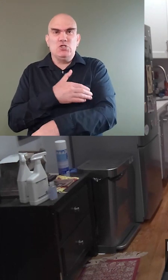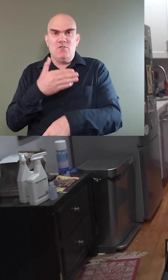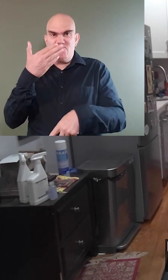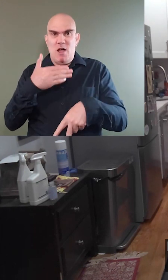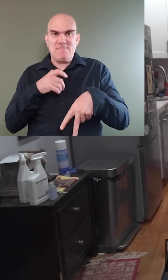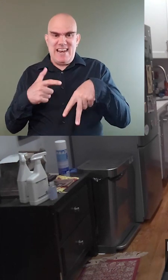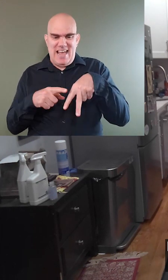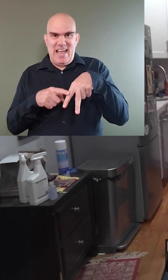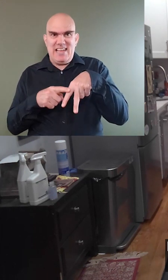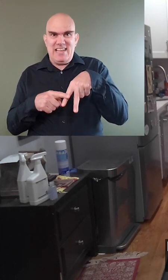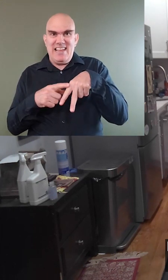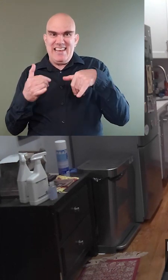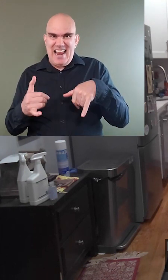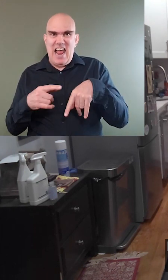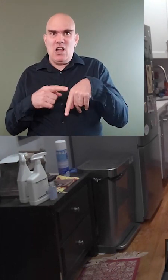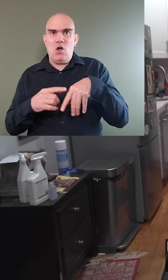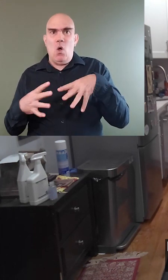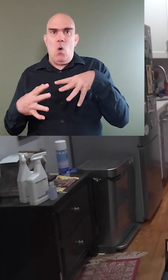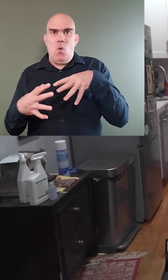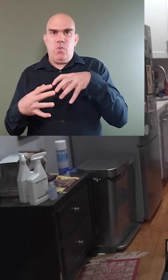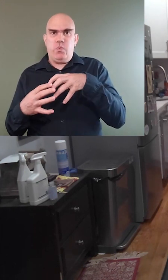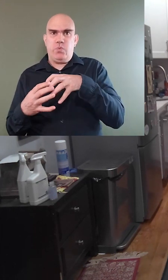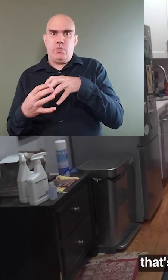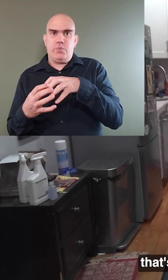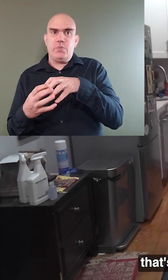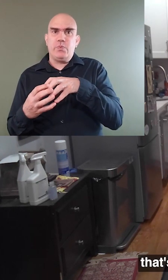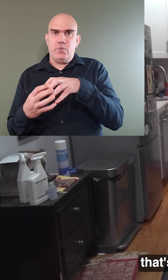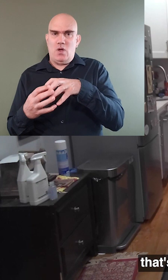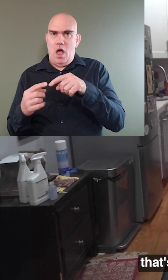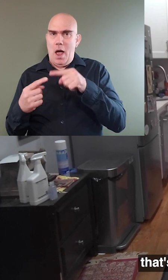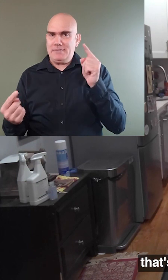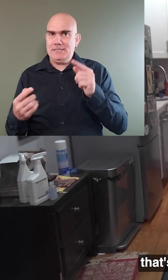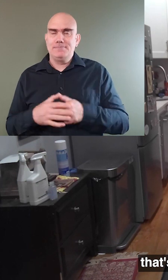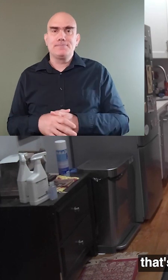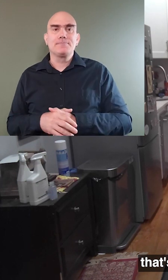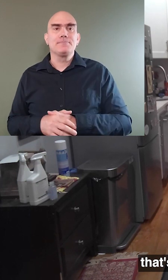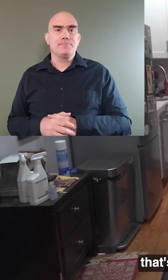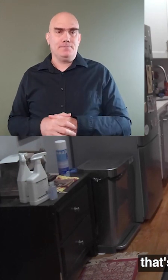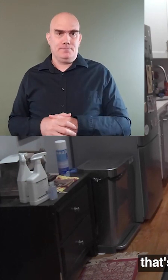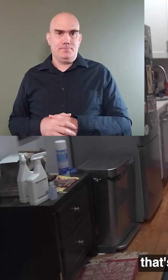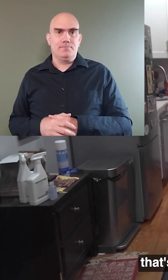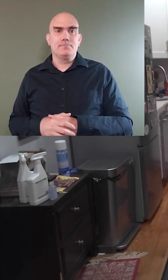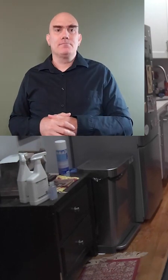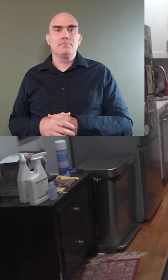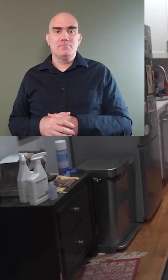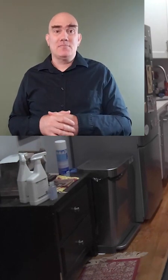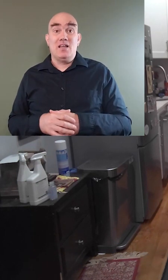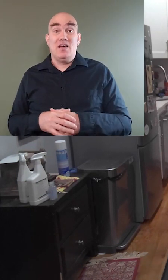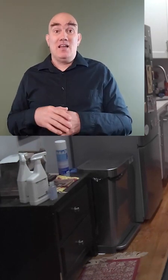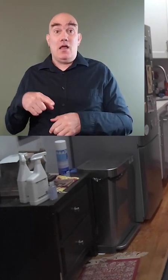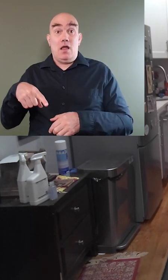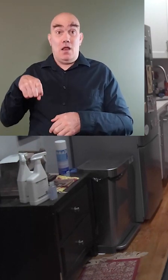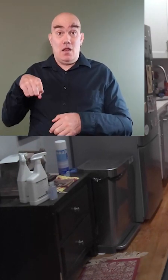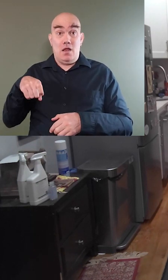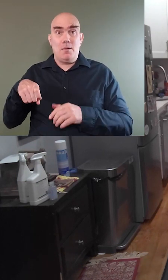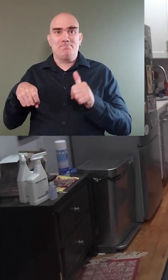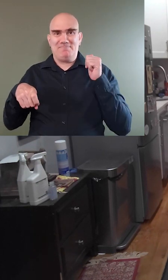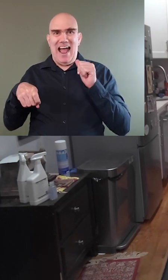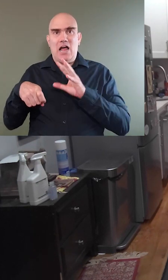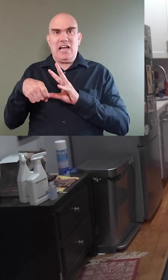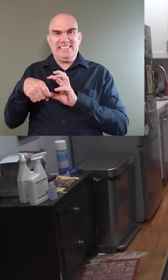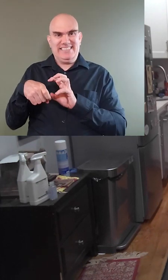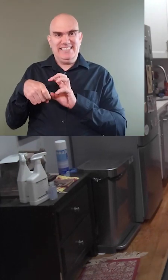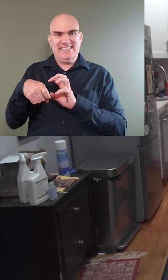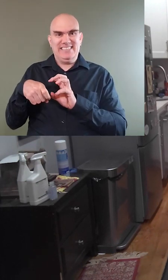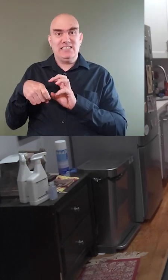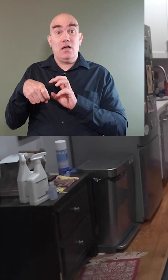in the front of my leg that's doing the opposite motion. I bend the knee, muscle in the